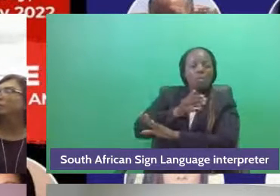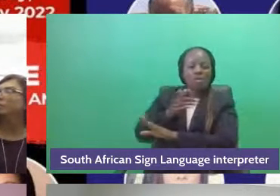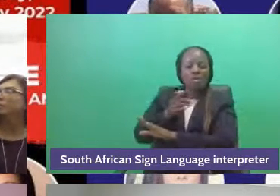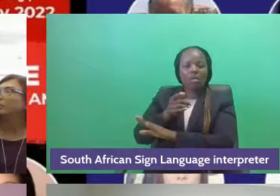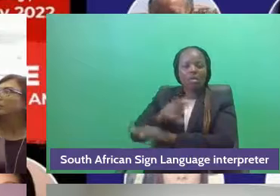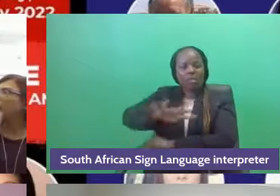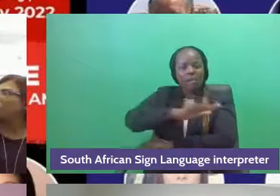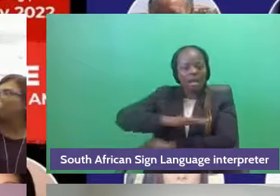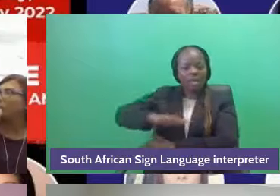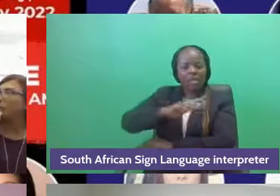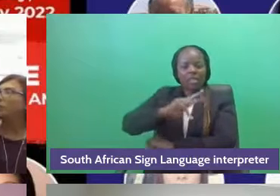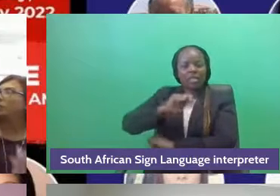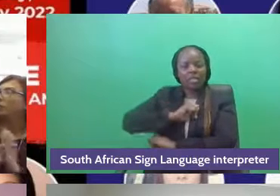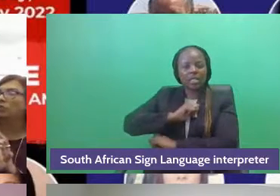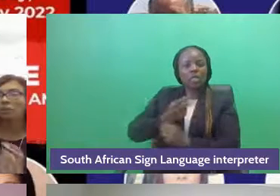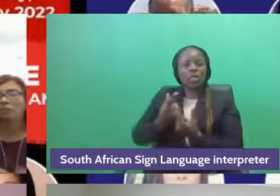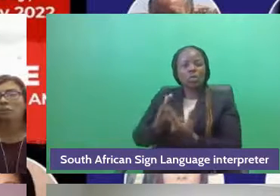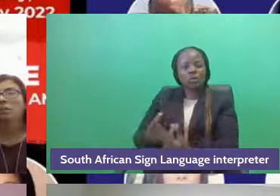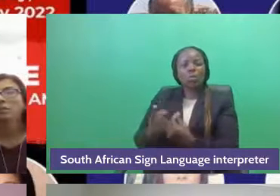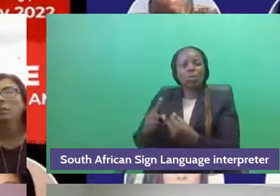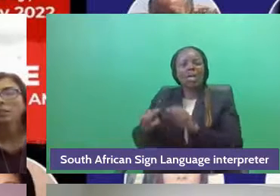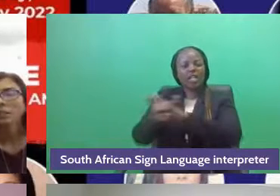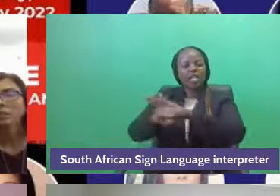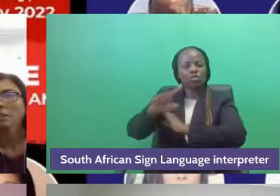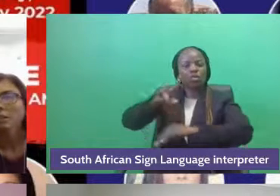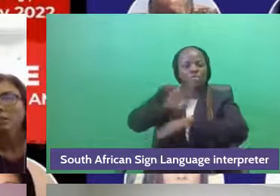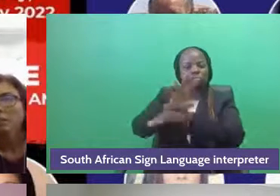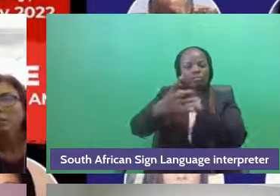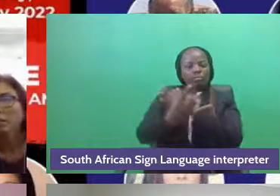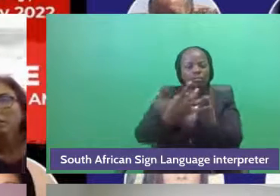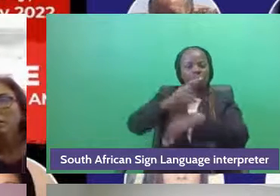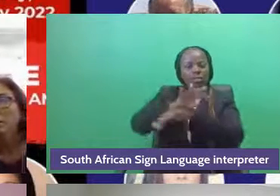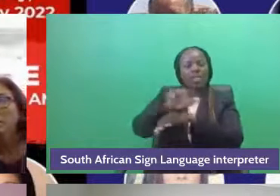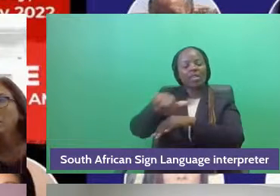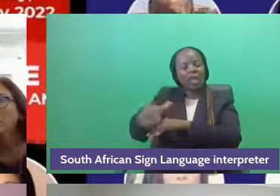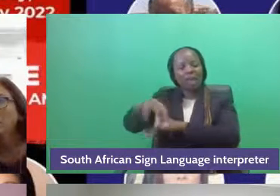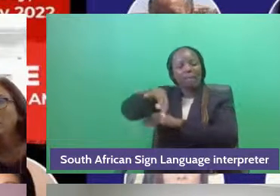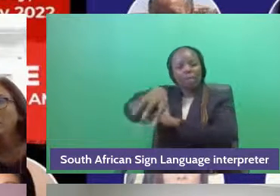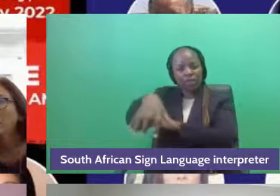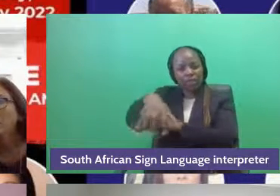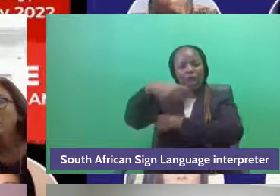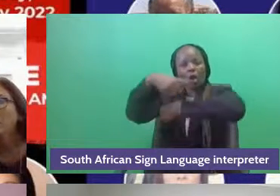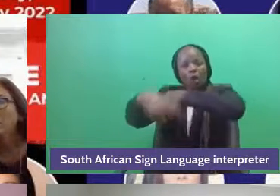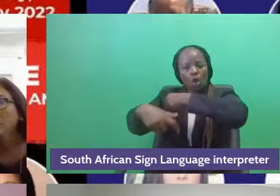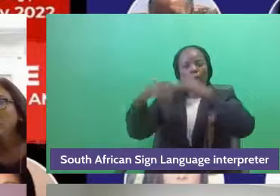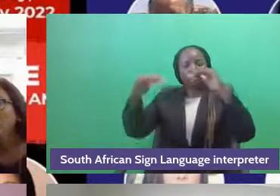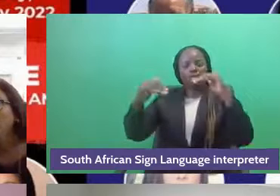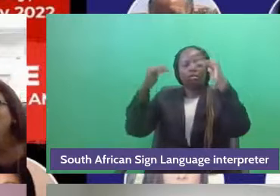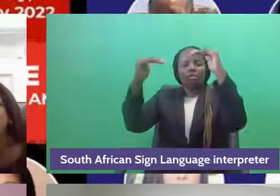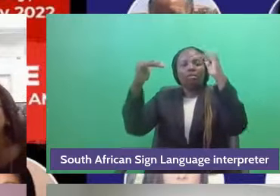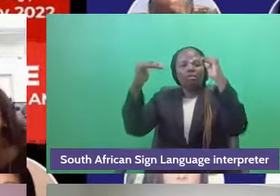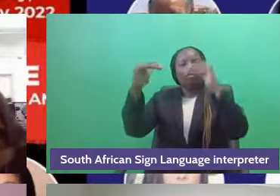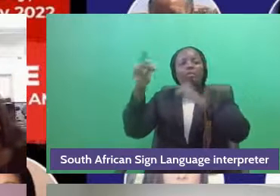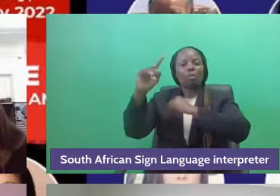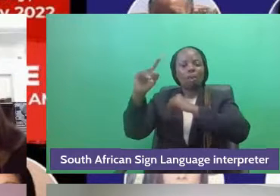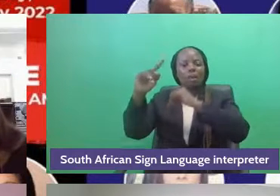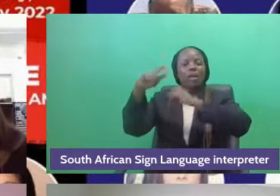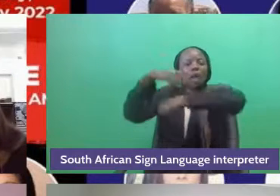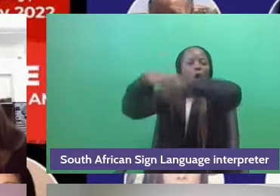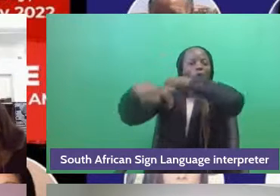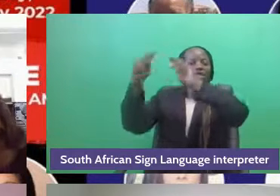they engaged in district consultations, and then we had a provincial summit, and then we went on to the national